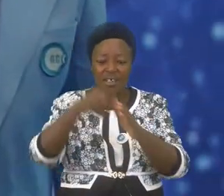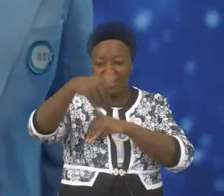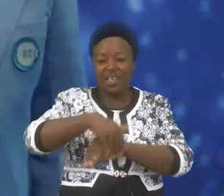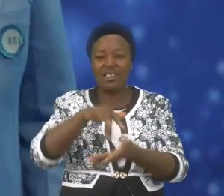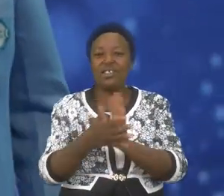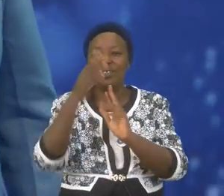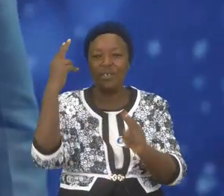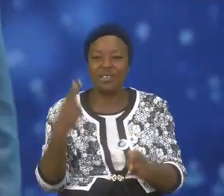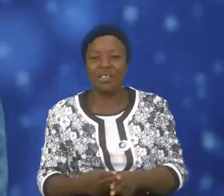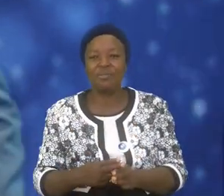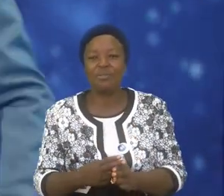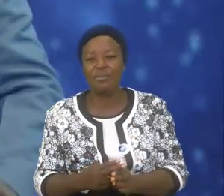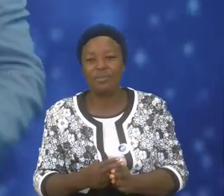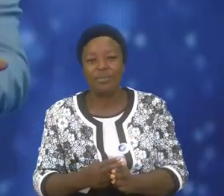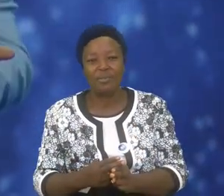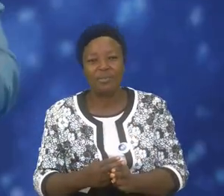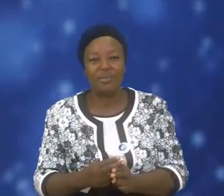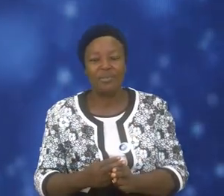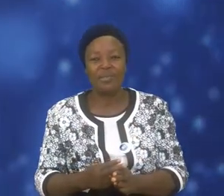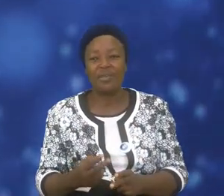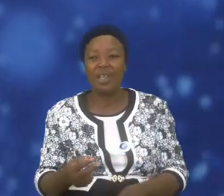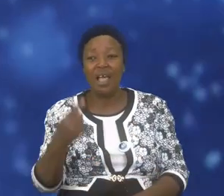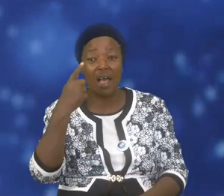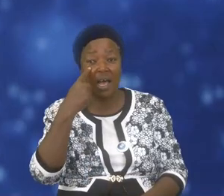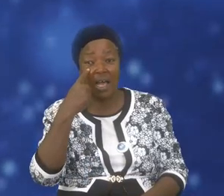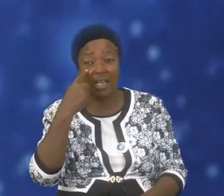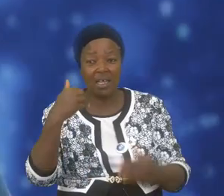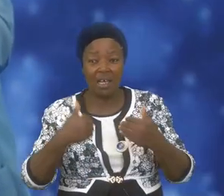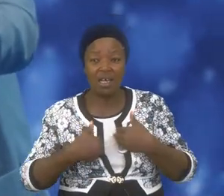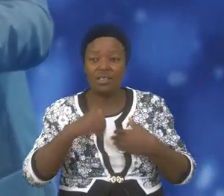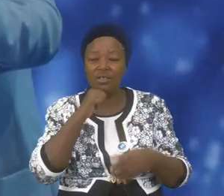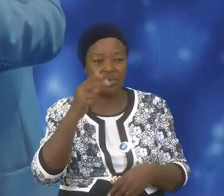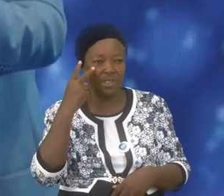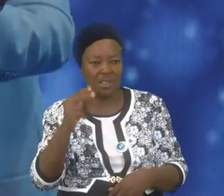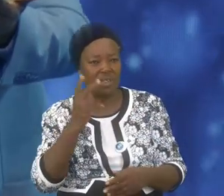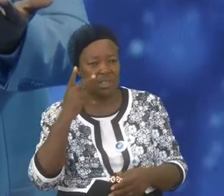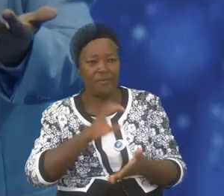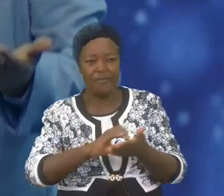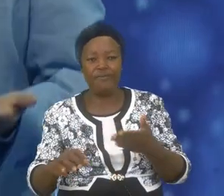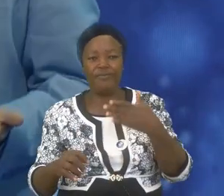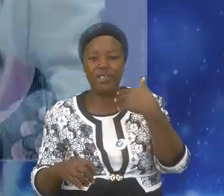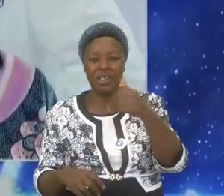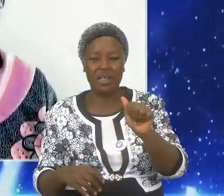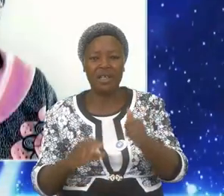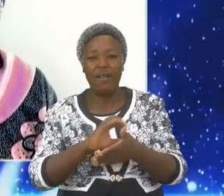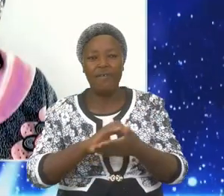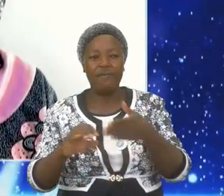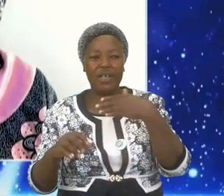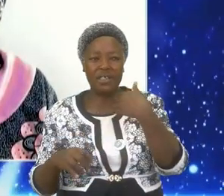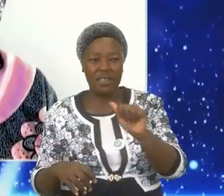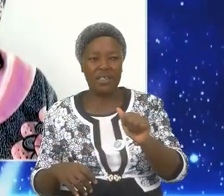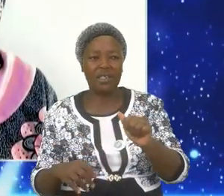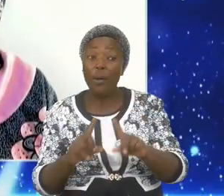not seen. Look at verse 10. In verse 10, but God has revealed them. In